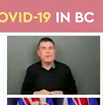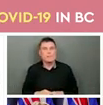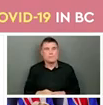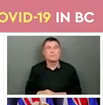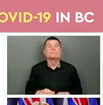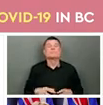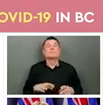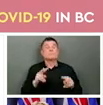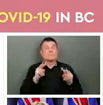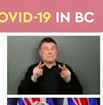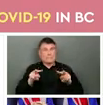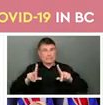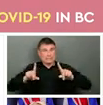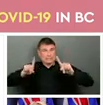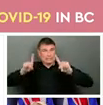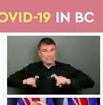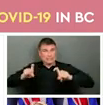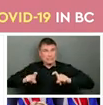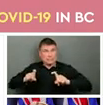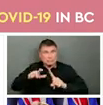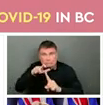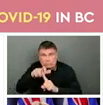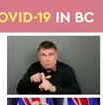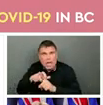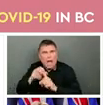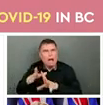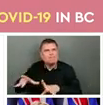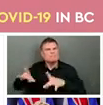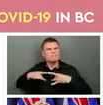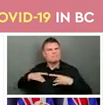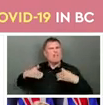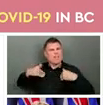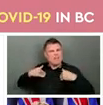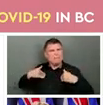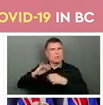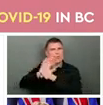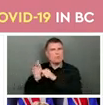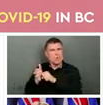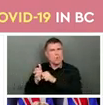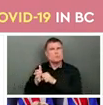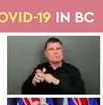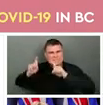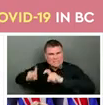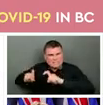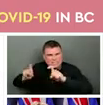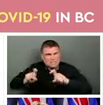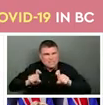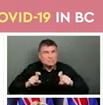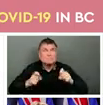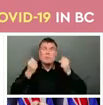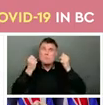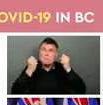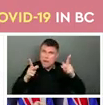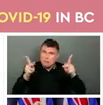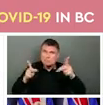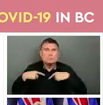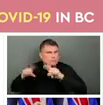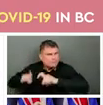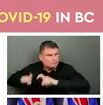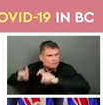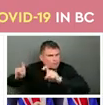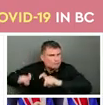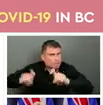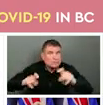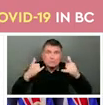high across the province, but the percent positivity has dropped, and it's even lower today than it has been up until the end of